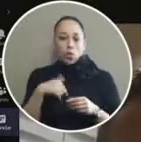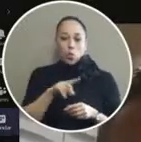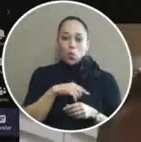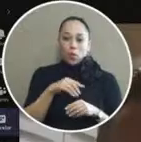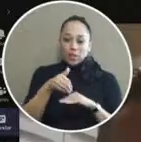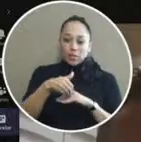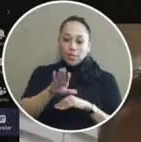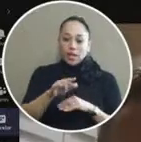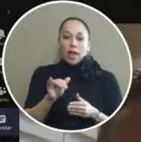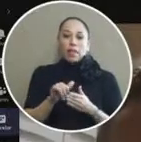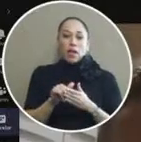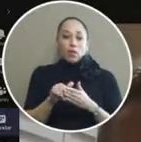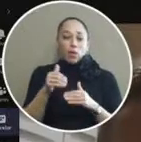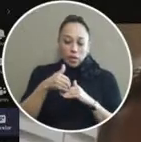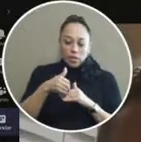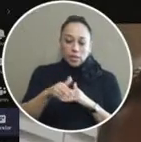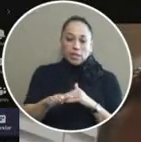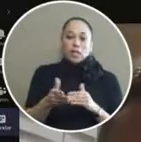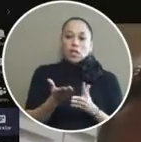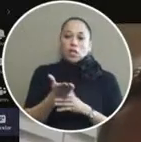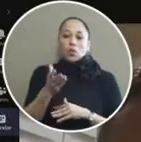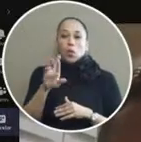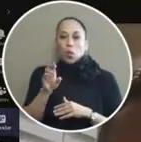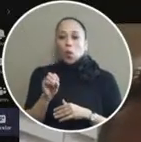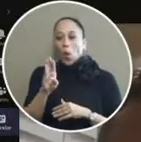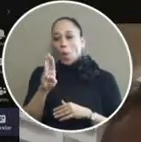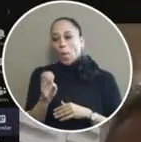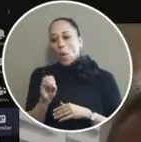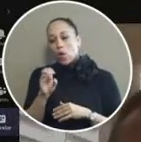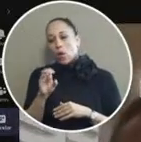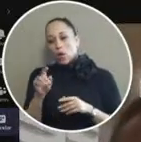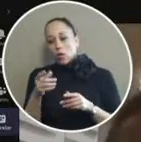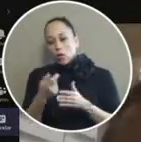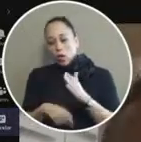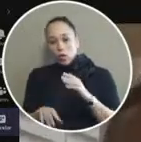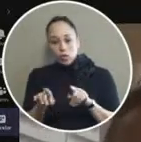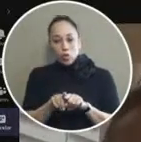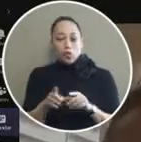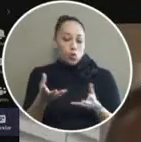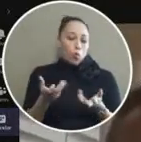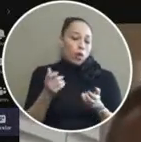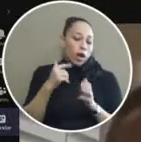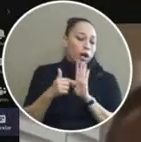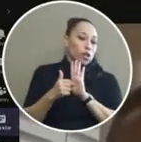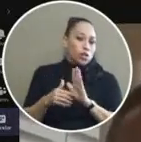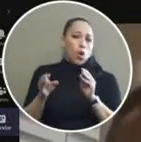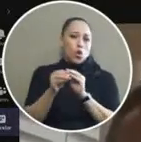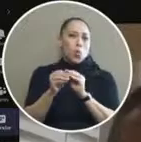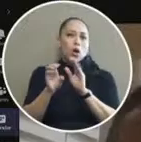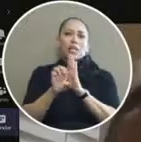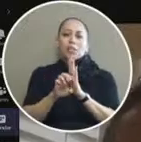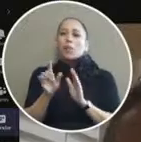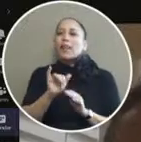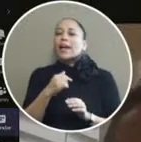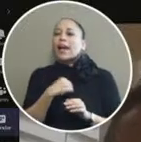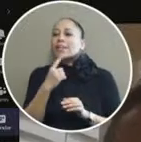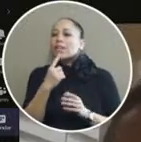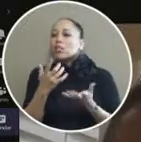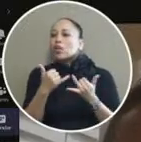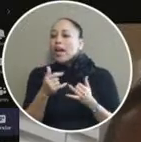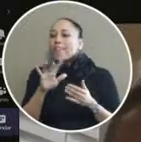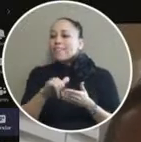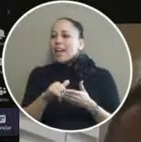we've encouraged them to send that out through their robocalls as well. So we will show more examples of that. Like I said, today was